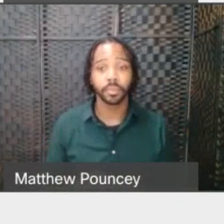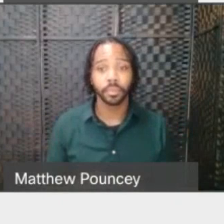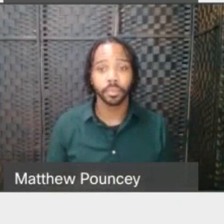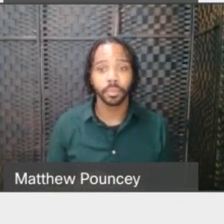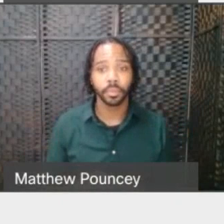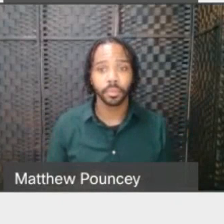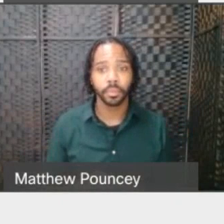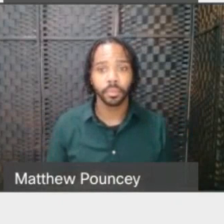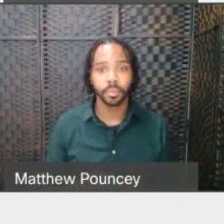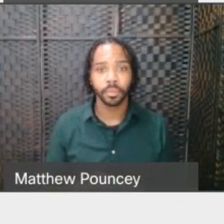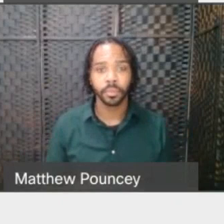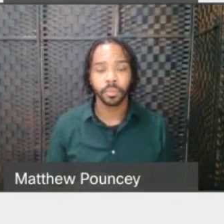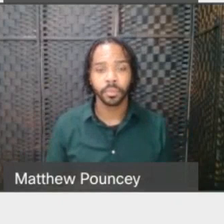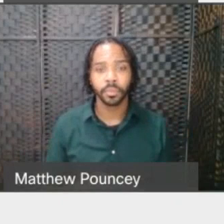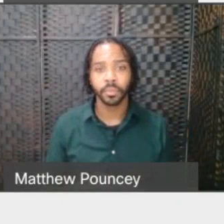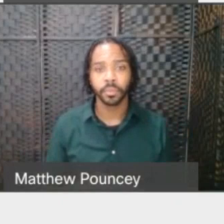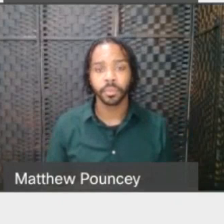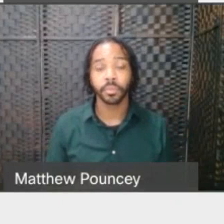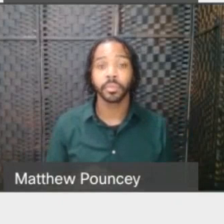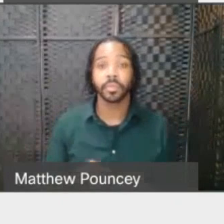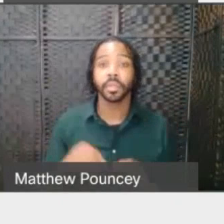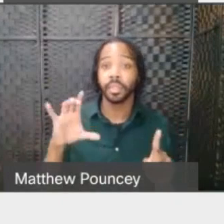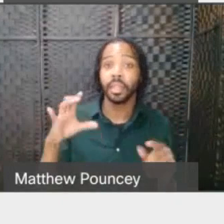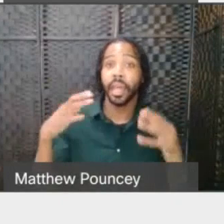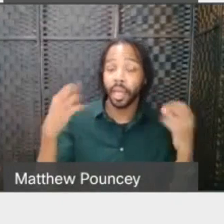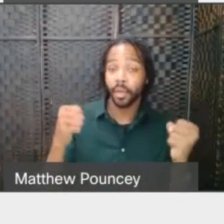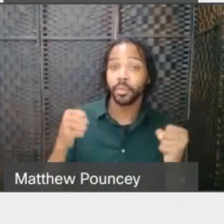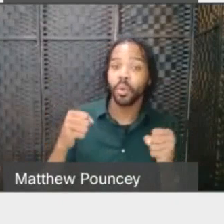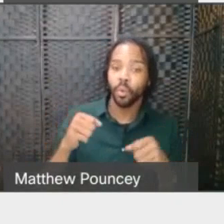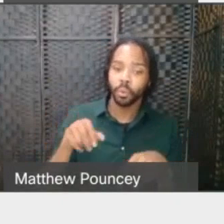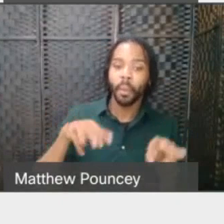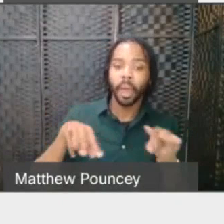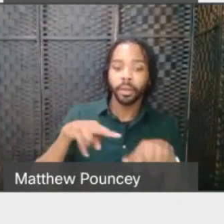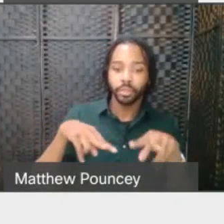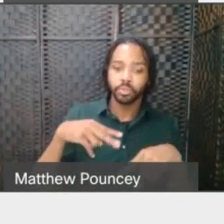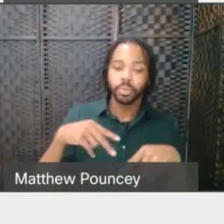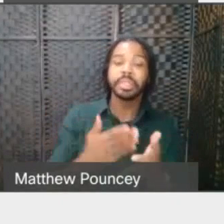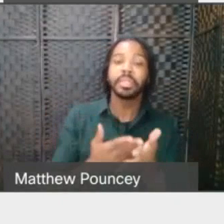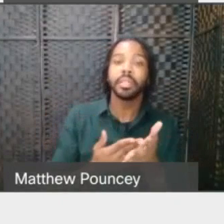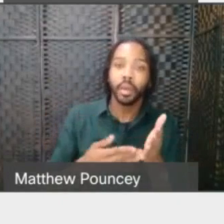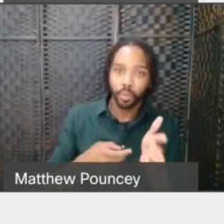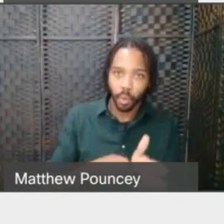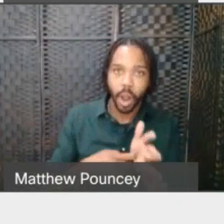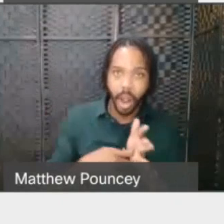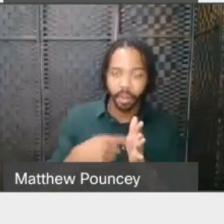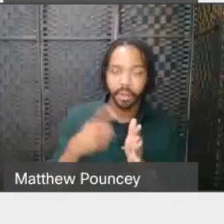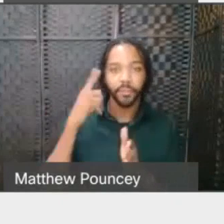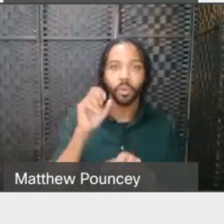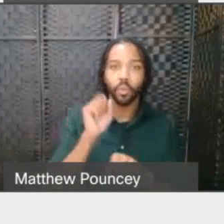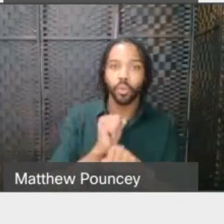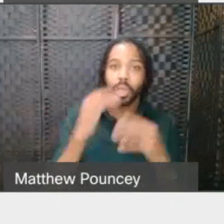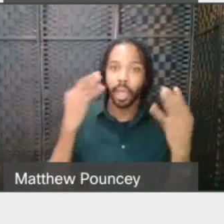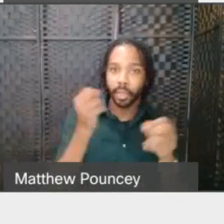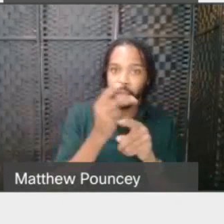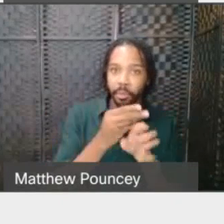practice in the healthcare profession under certain requirements. Similar to, you have to